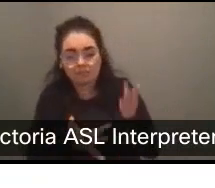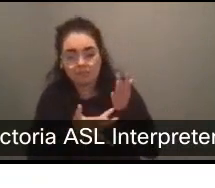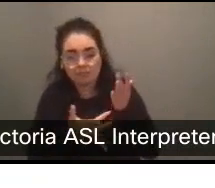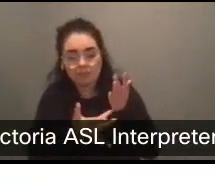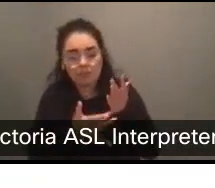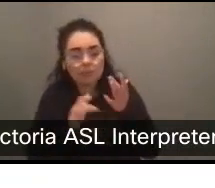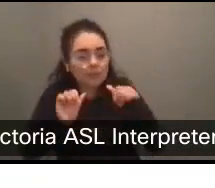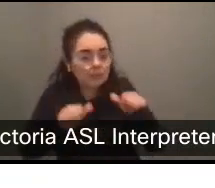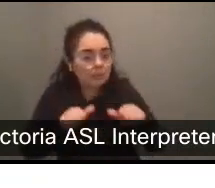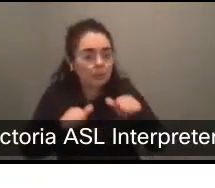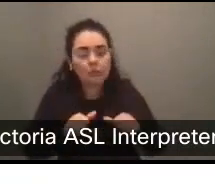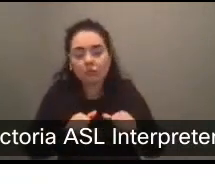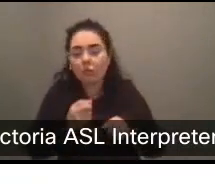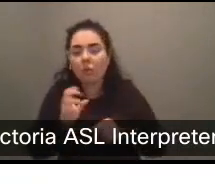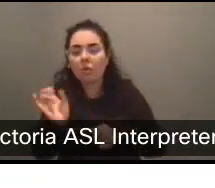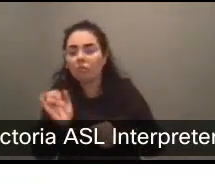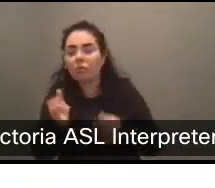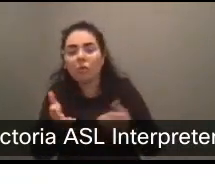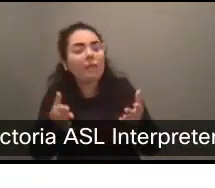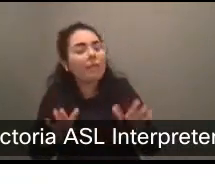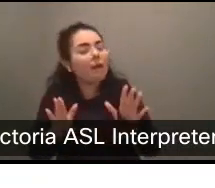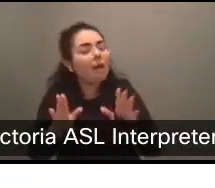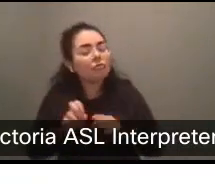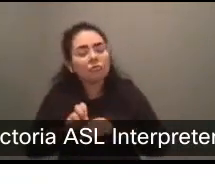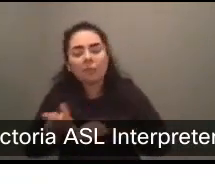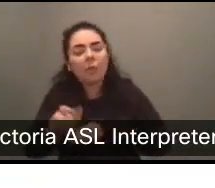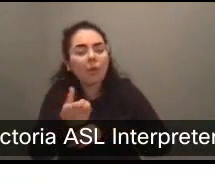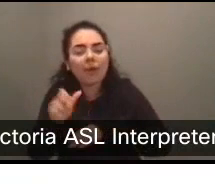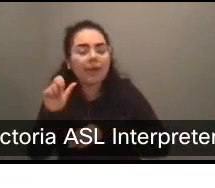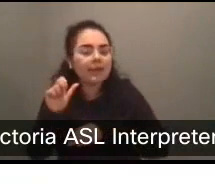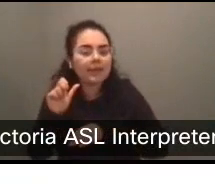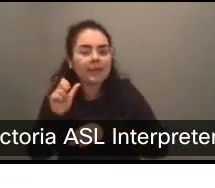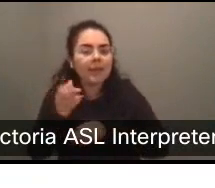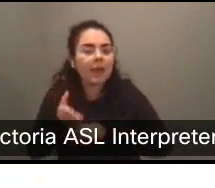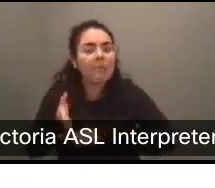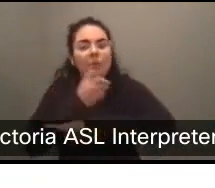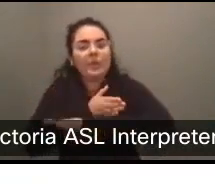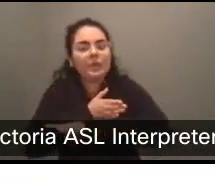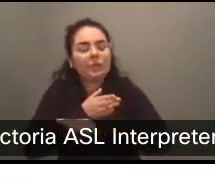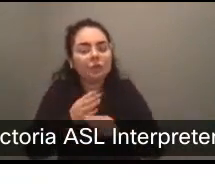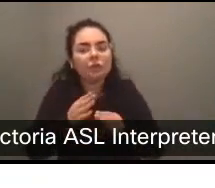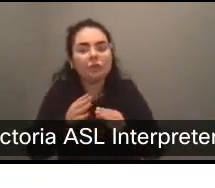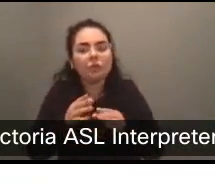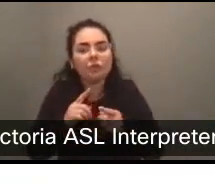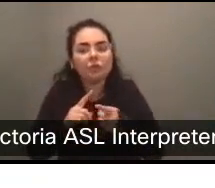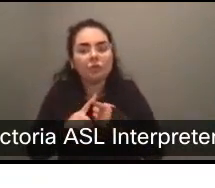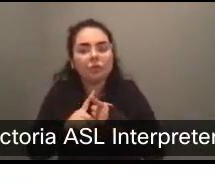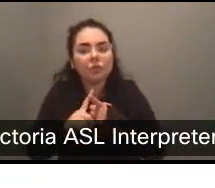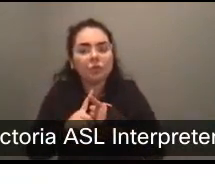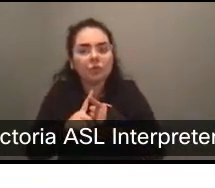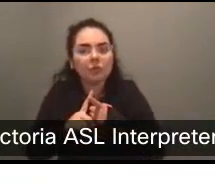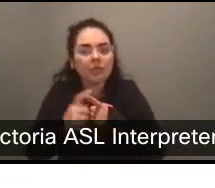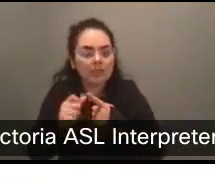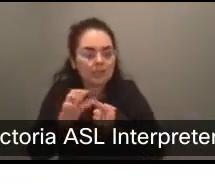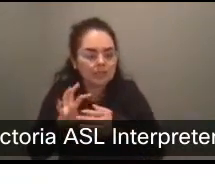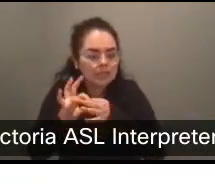be able to also allow you to deploy any upgrades to the instrument that are connected? I know